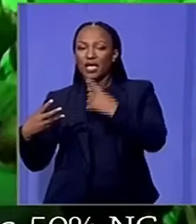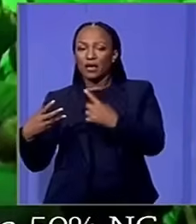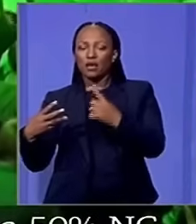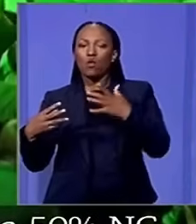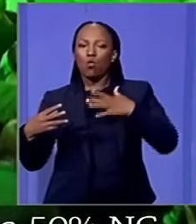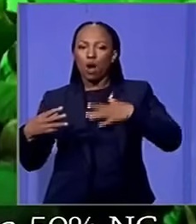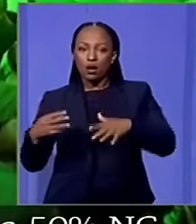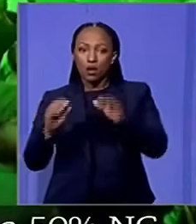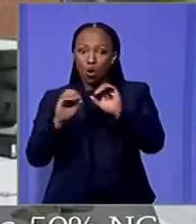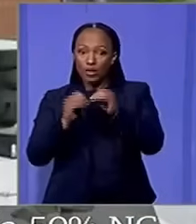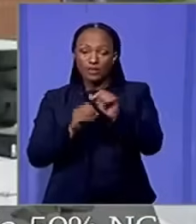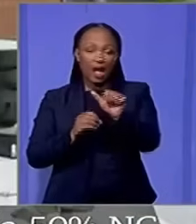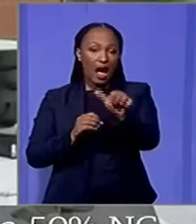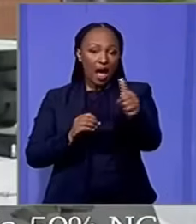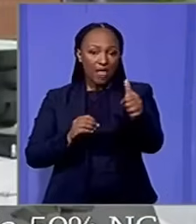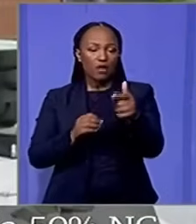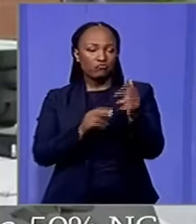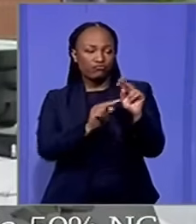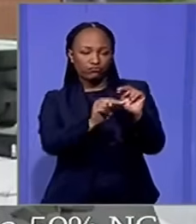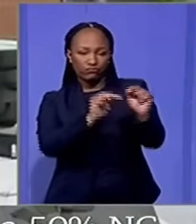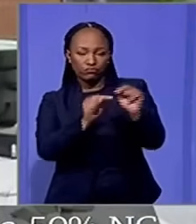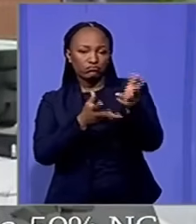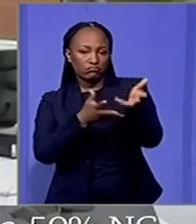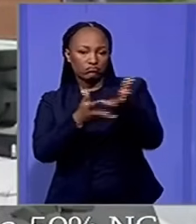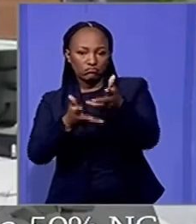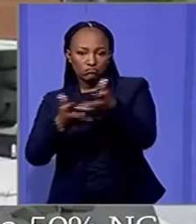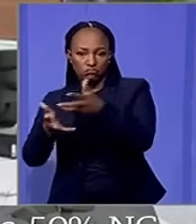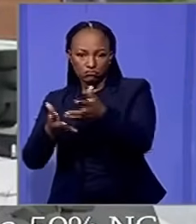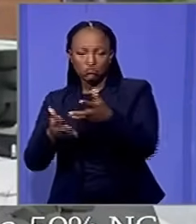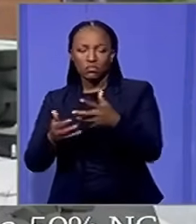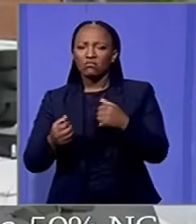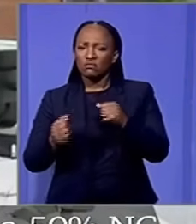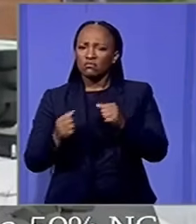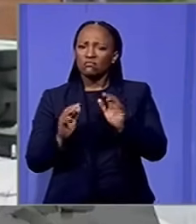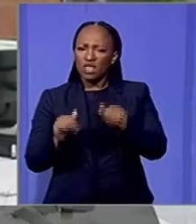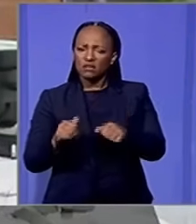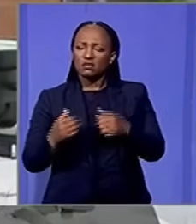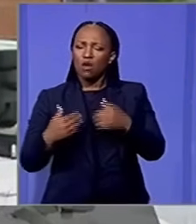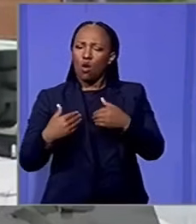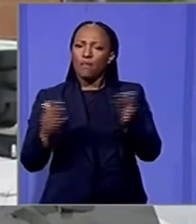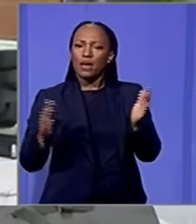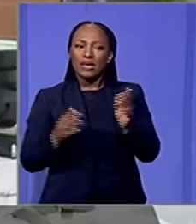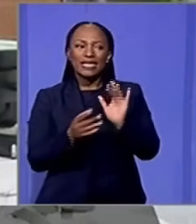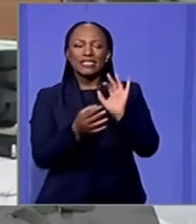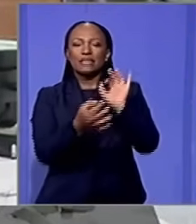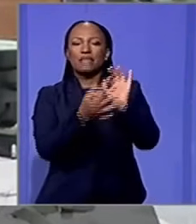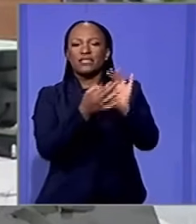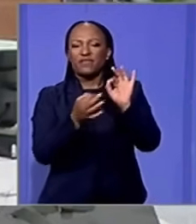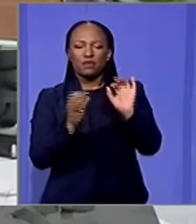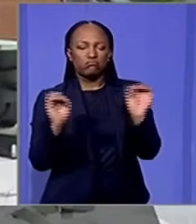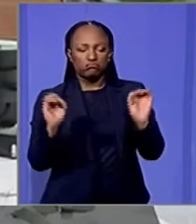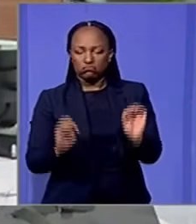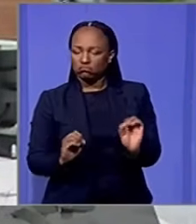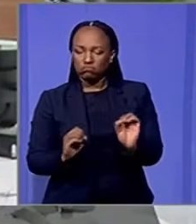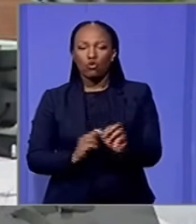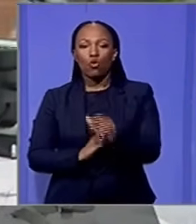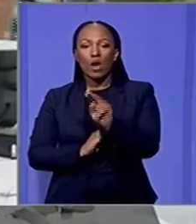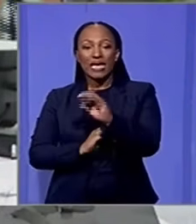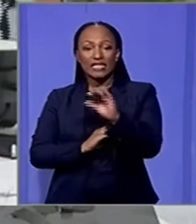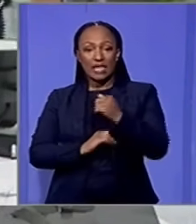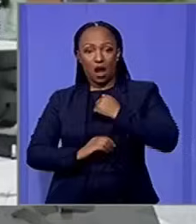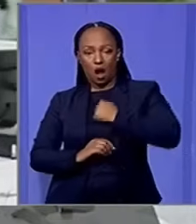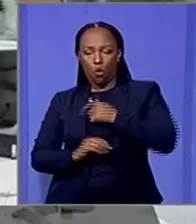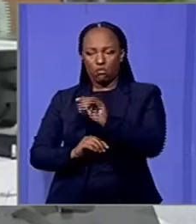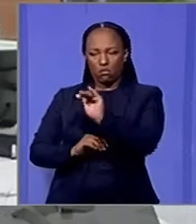le makgotla a mangwe. Open to talks, nothing specific yet. We still have to share the news with our NEC. We still need to sit down with